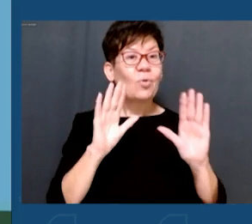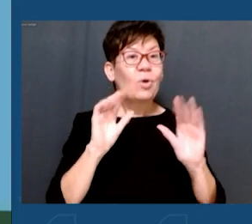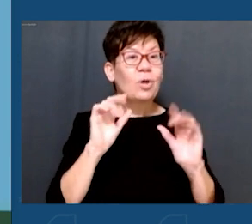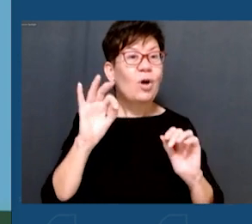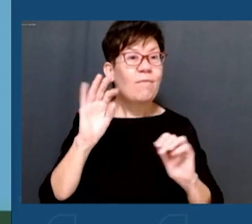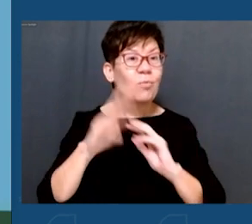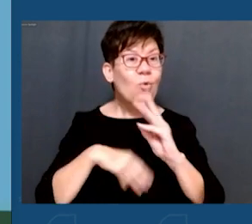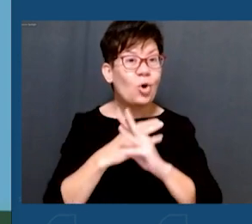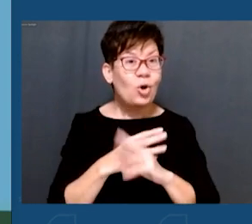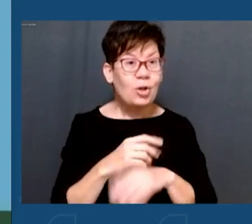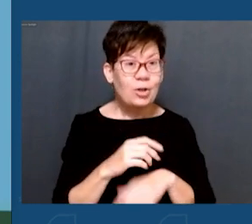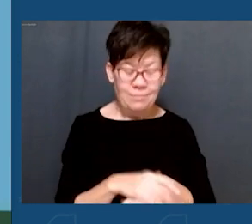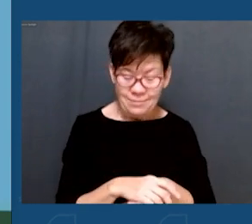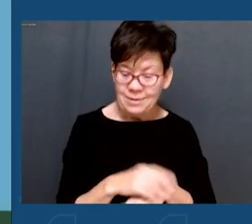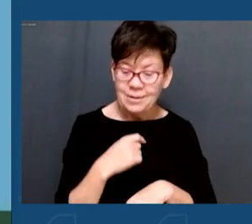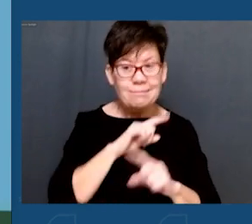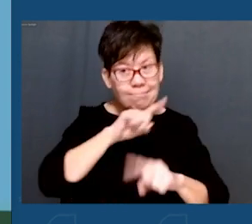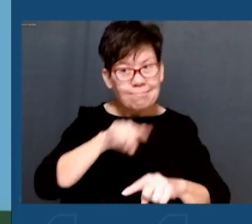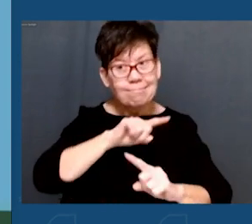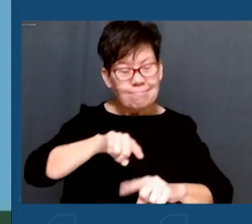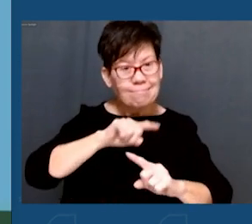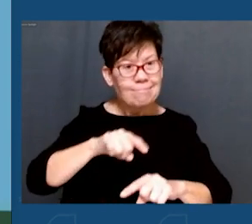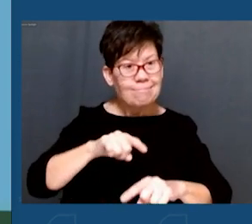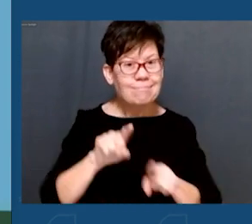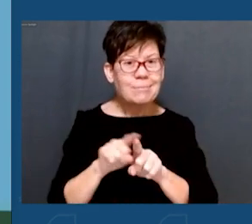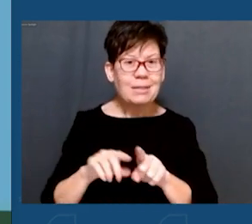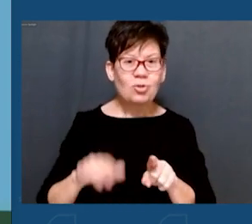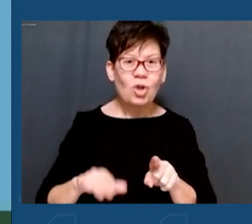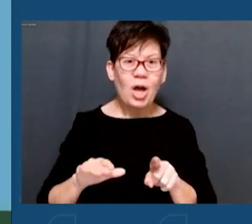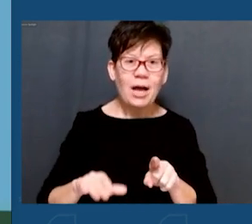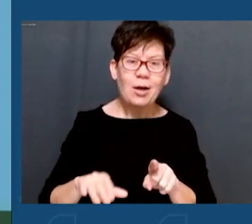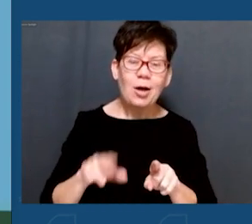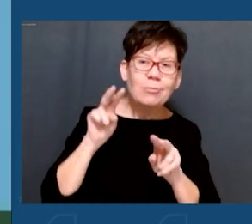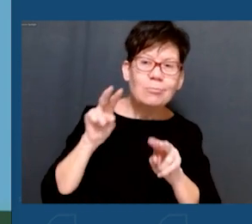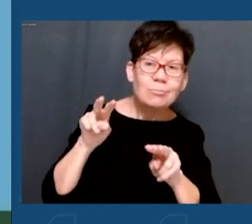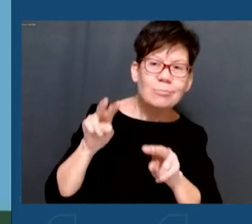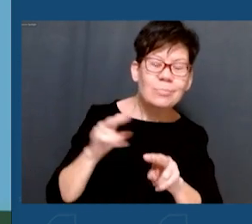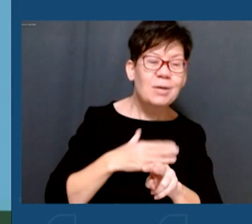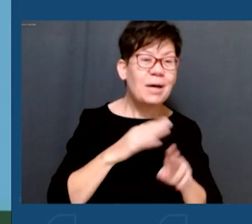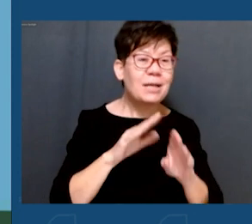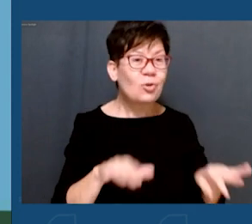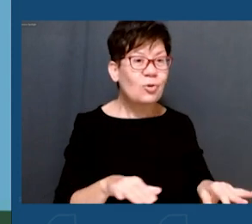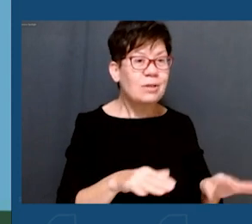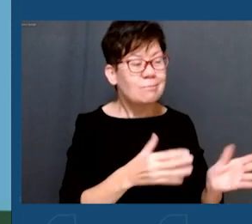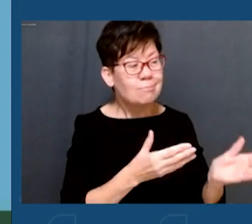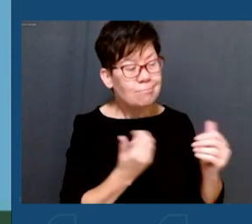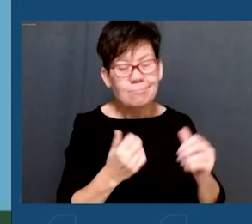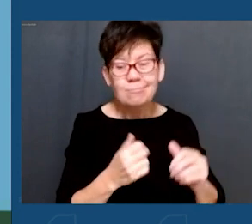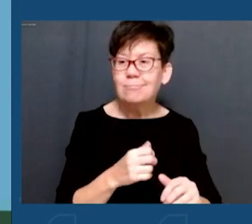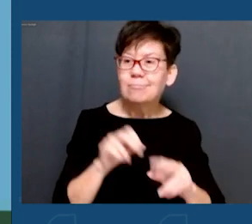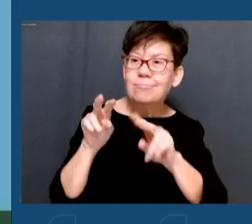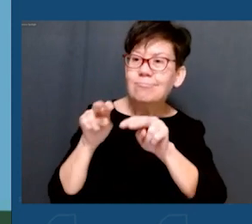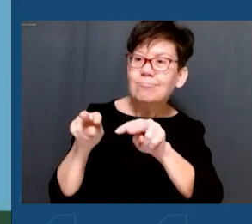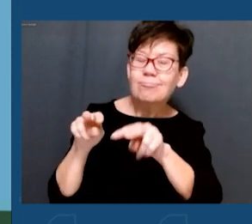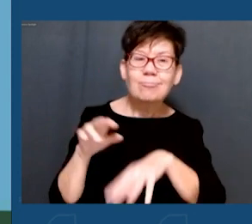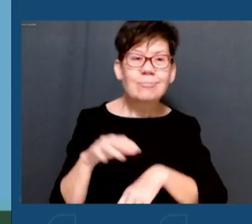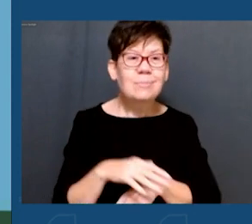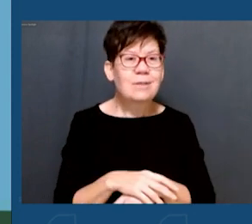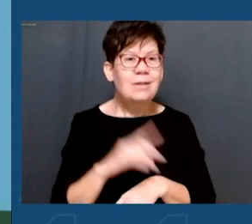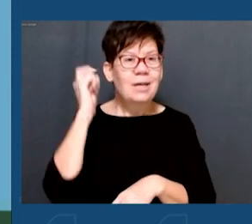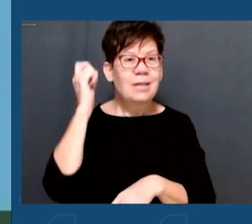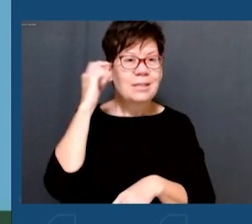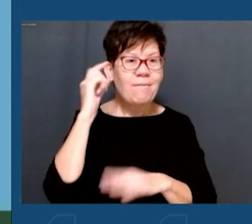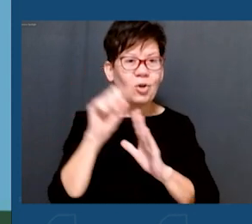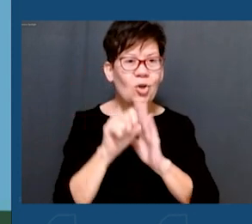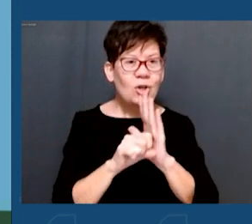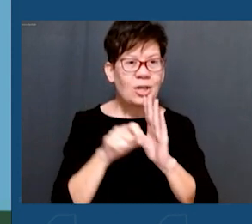so many times as a child and bringing my own children, and now as the governor of the state of New York. This is one of the places that gives me